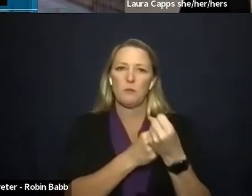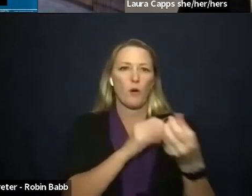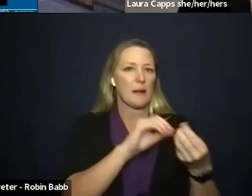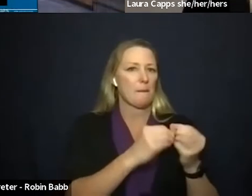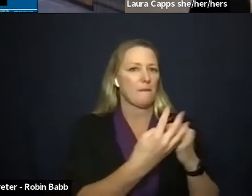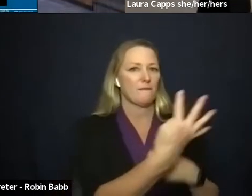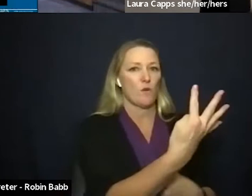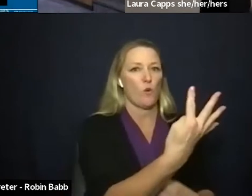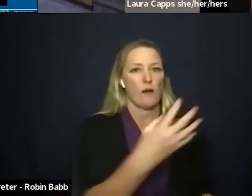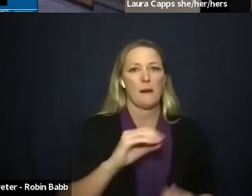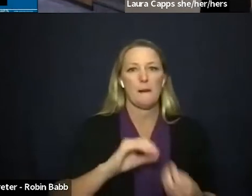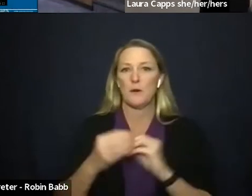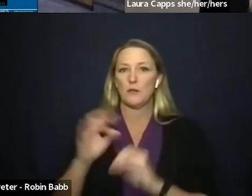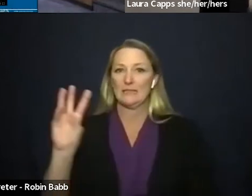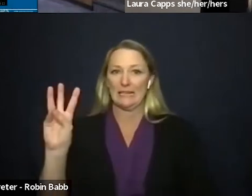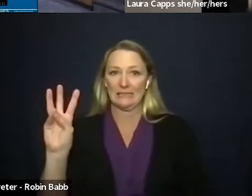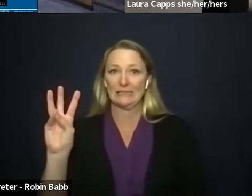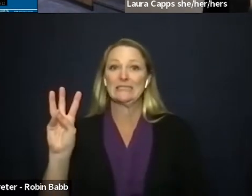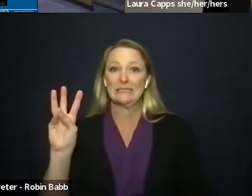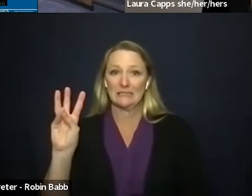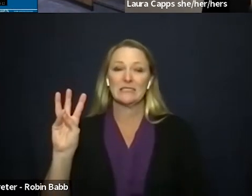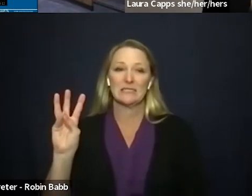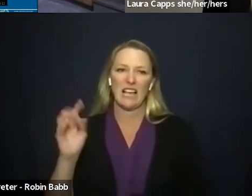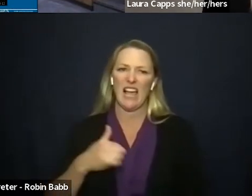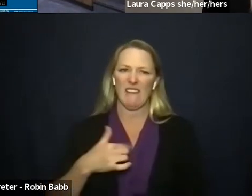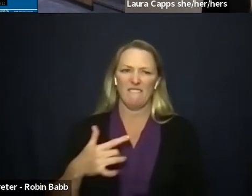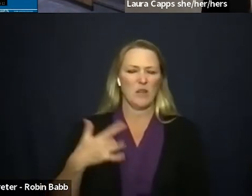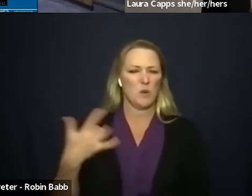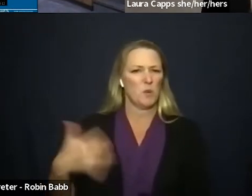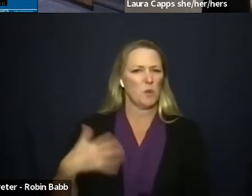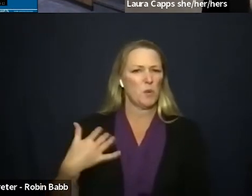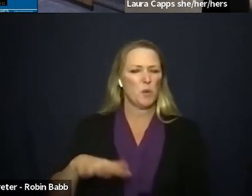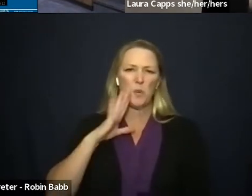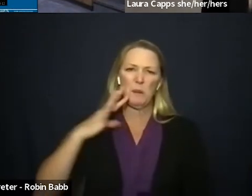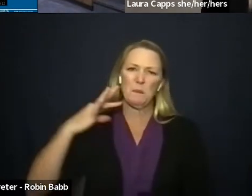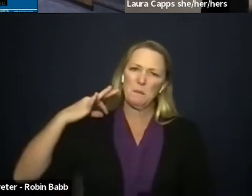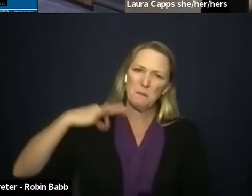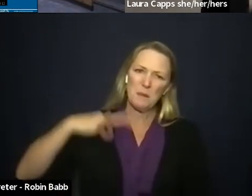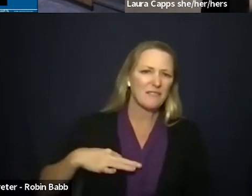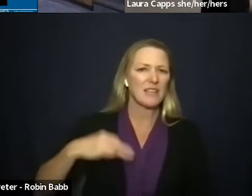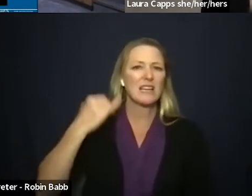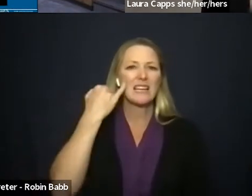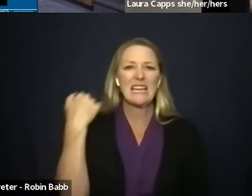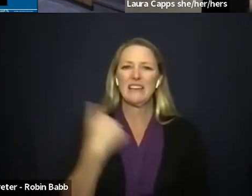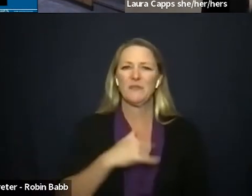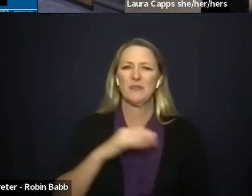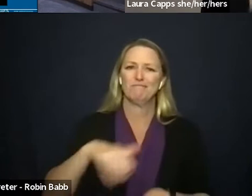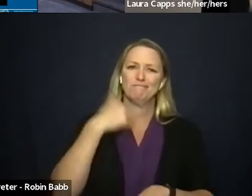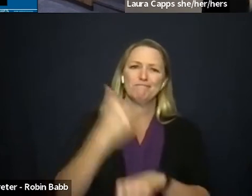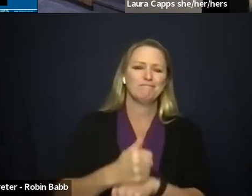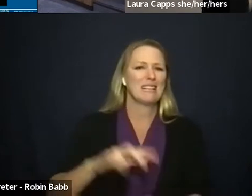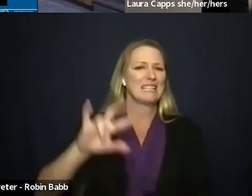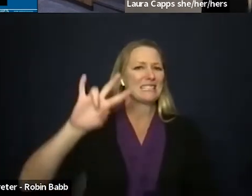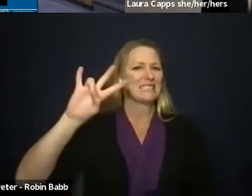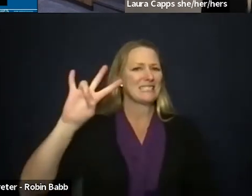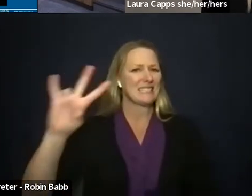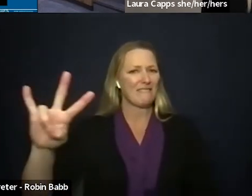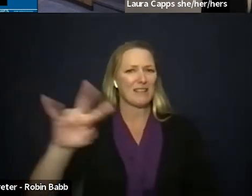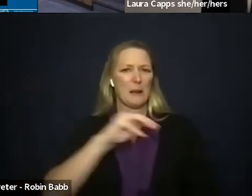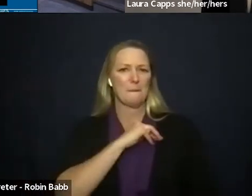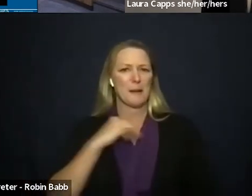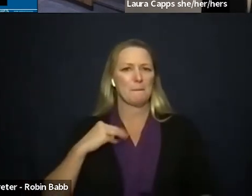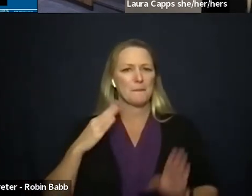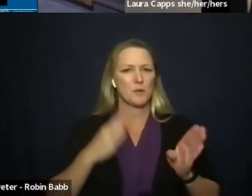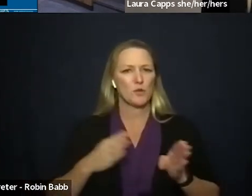six i feel that it would really be an advantage for our district to have seven board members one of the